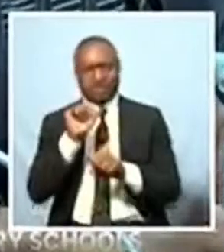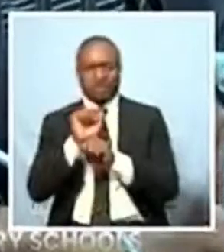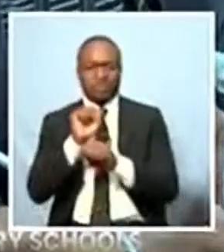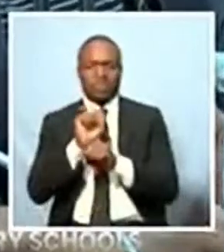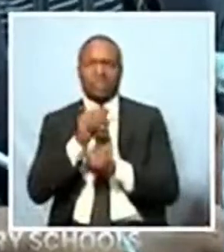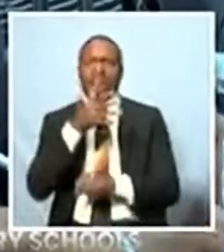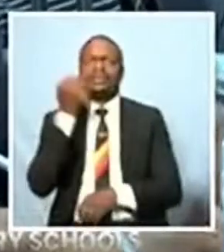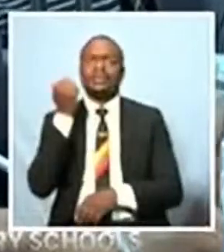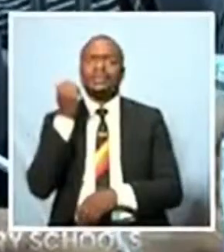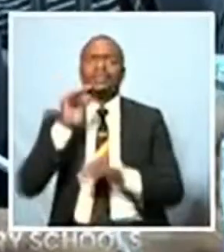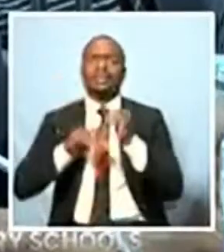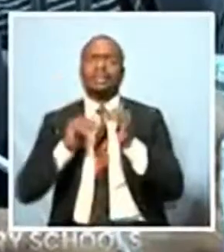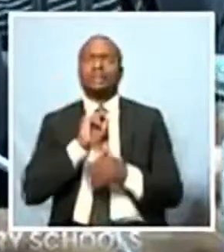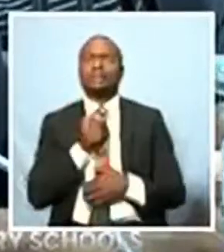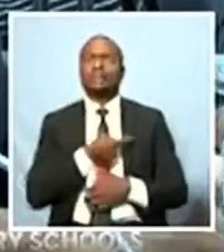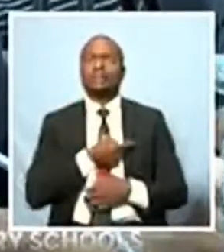better.